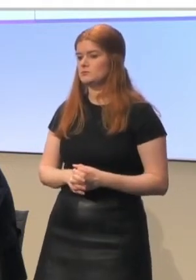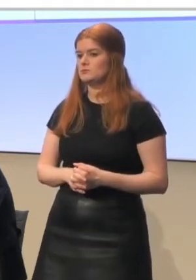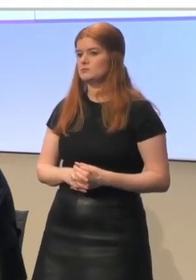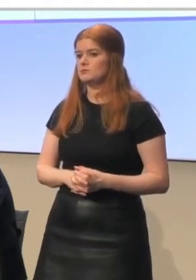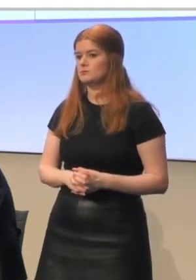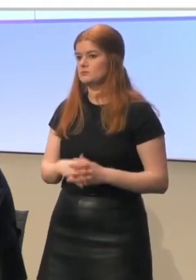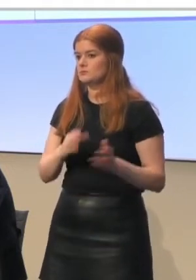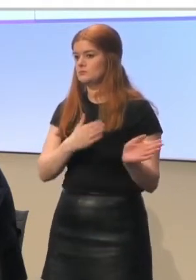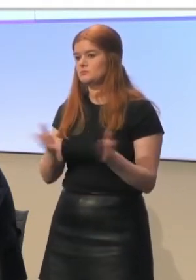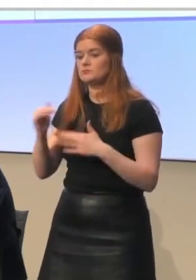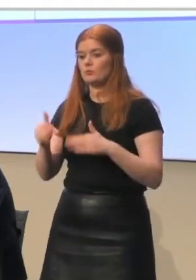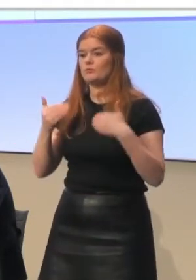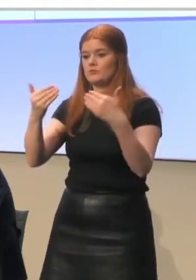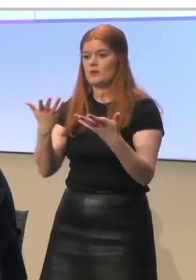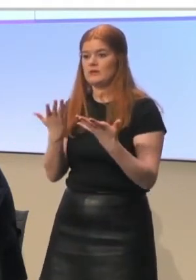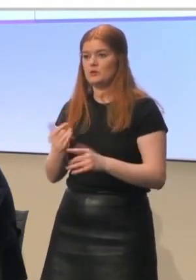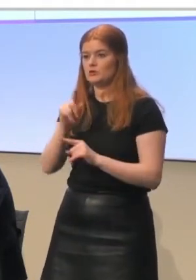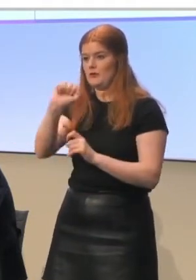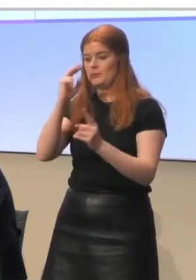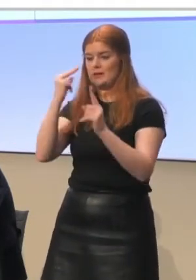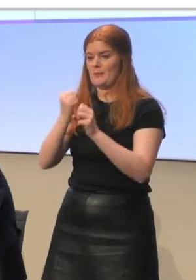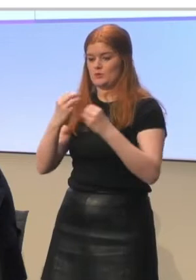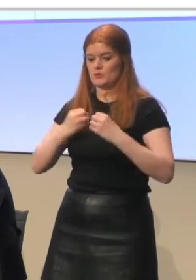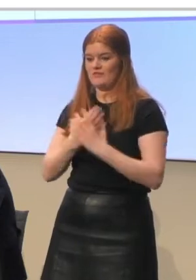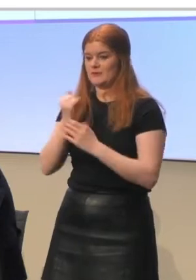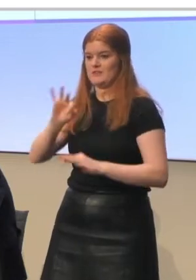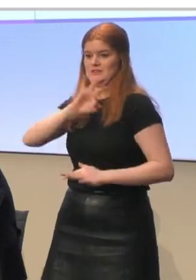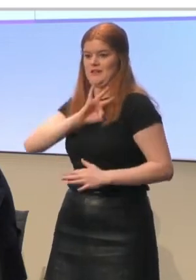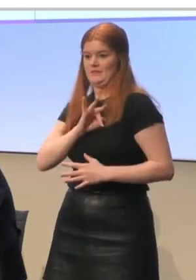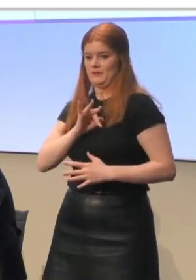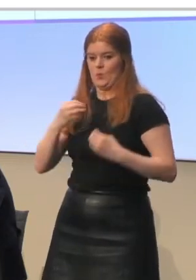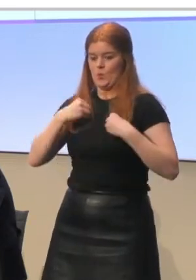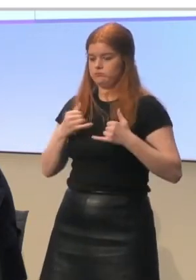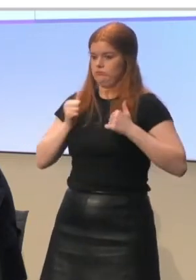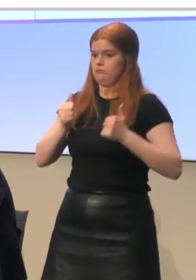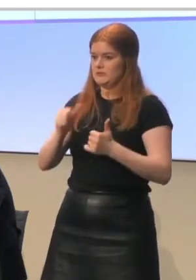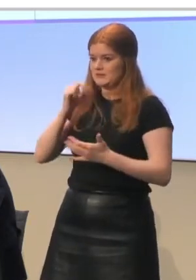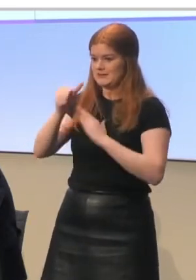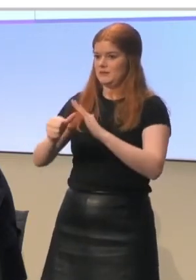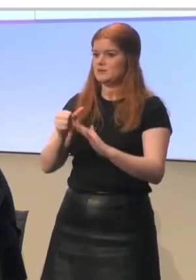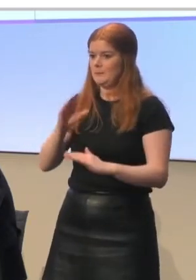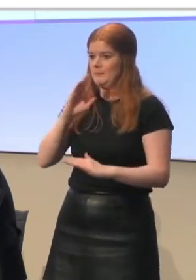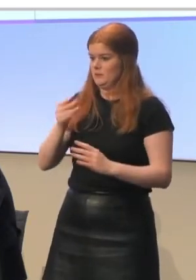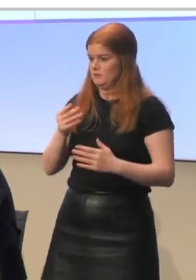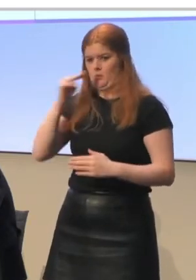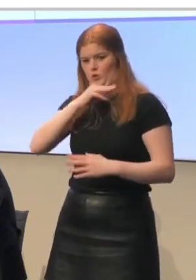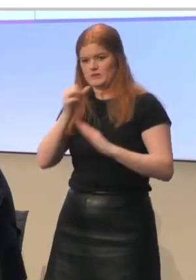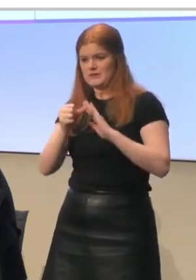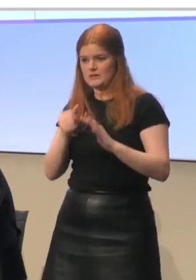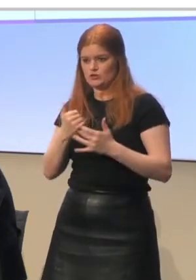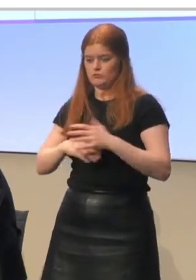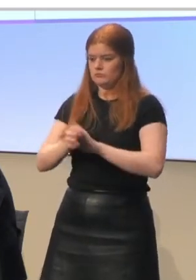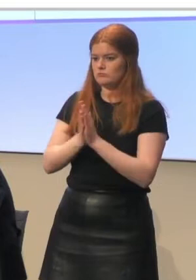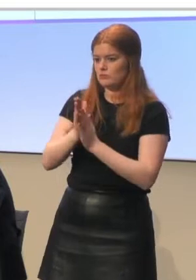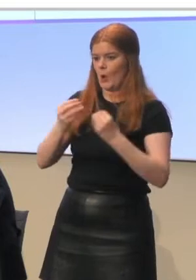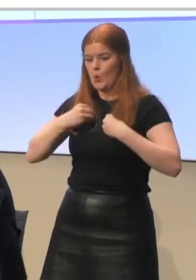So moving on then to their perception of the development of self-determination skills, so the really crucial skills to drive their own